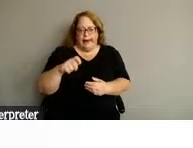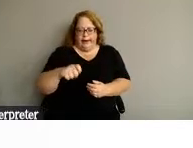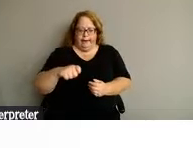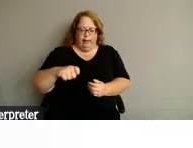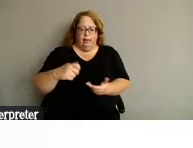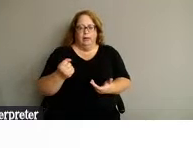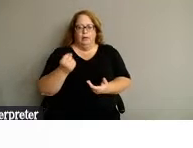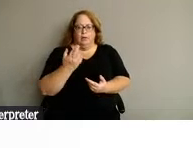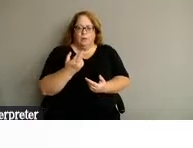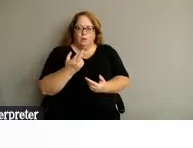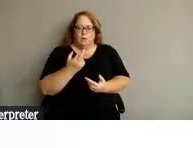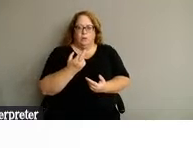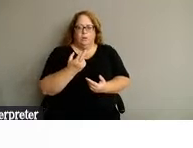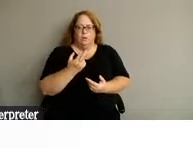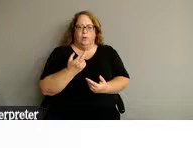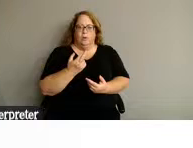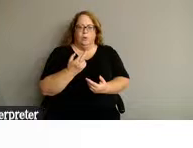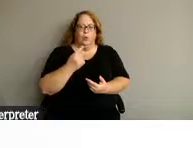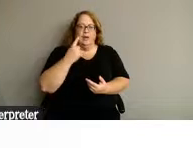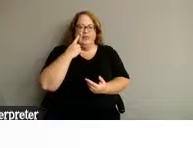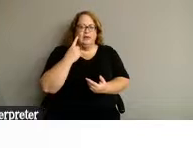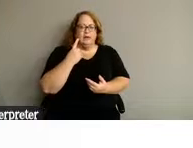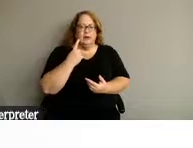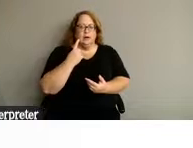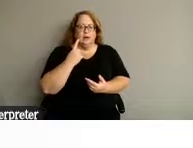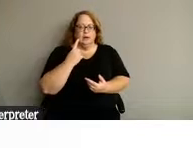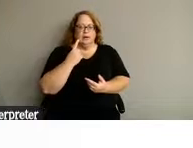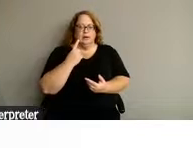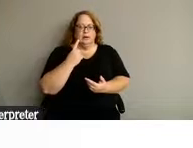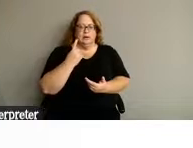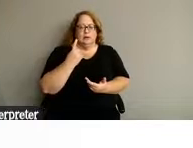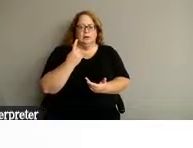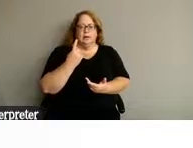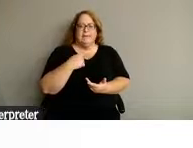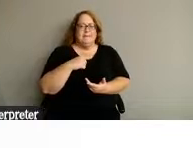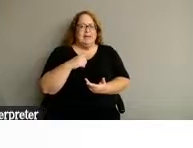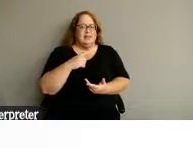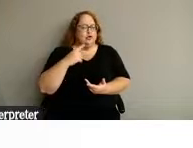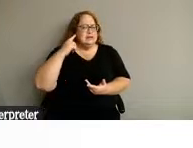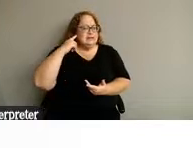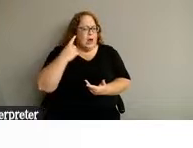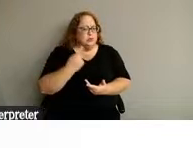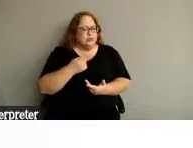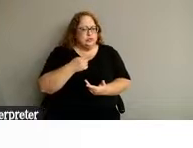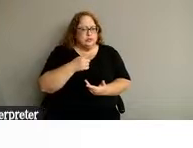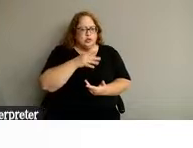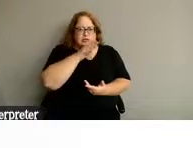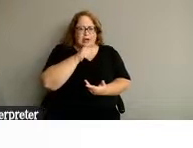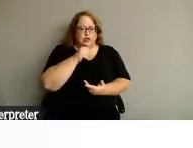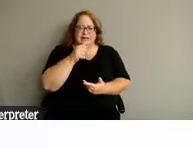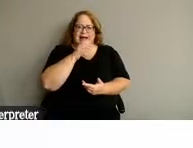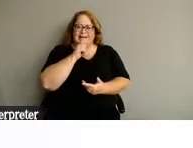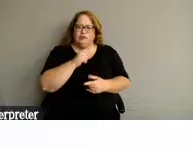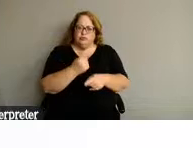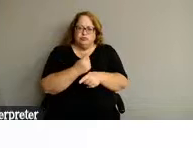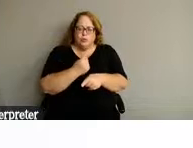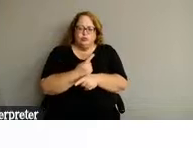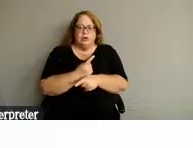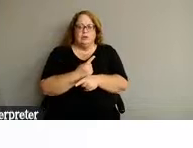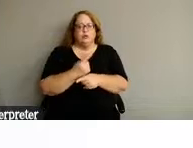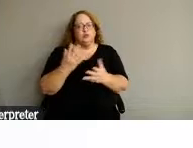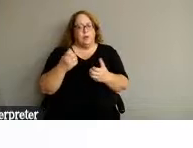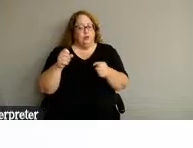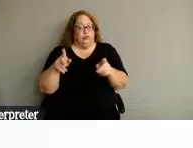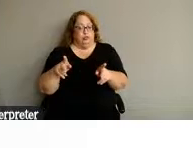we think that there seems to be some sounds that they're saying that aren't age appropriate. So we would like